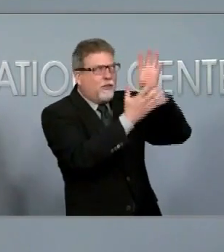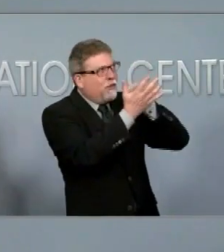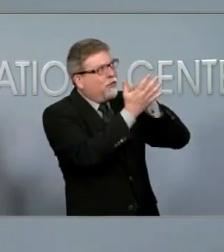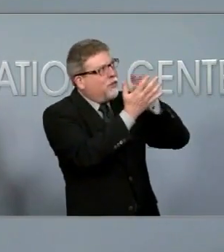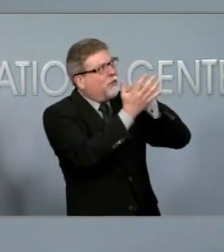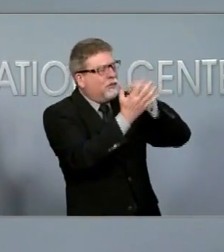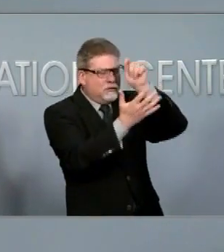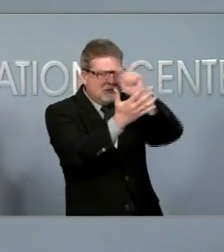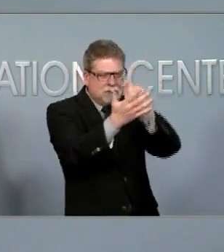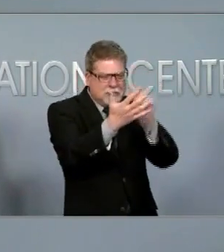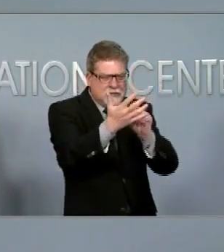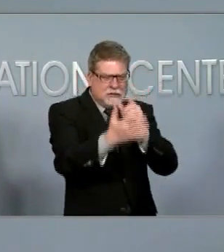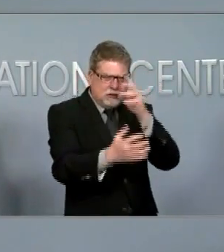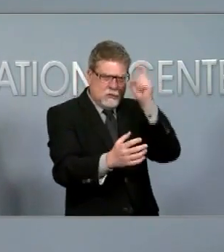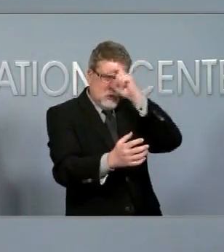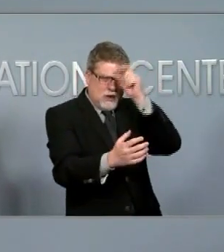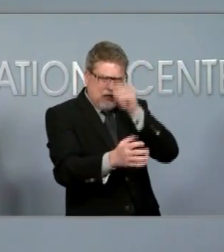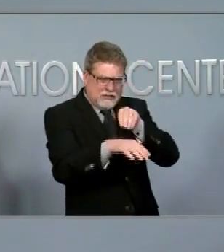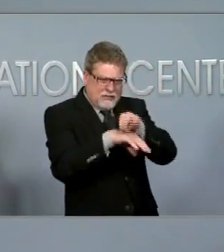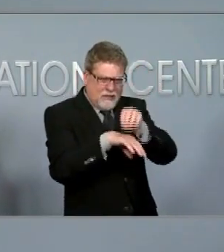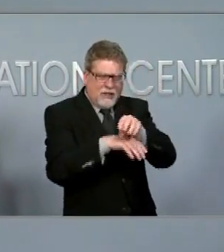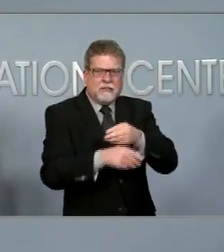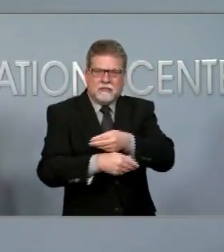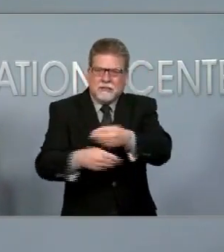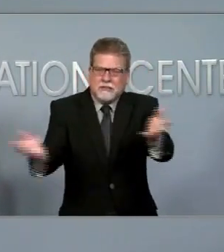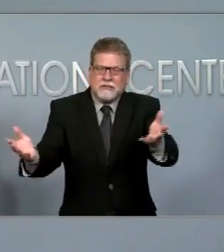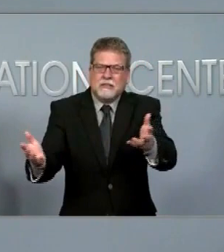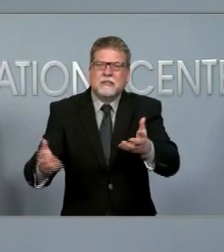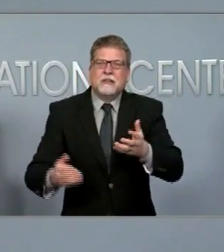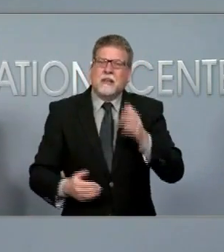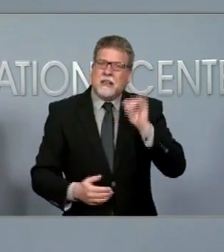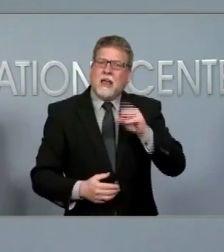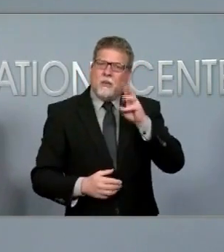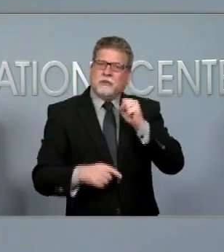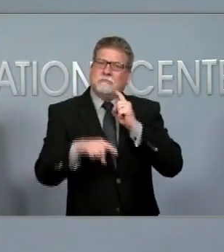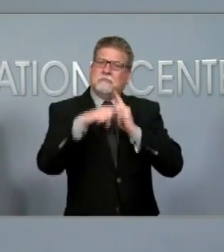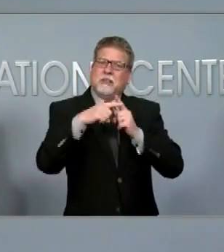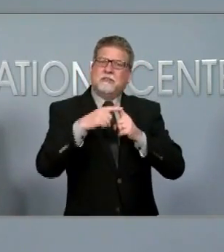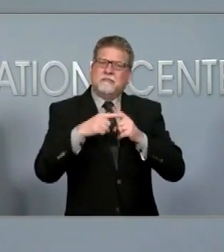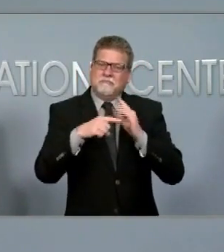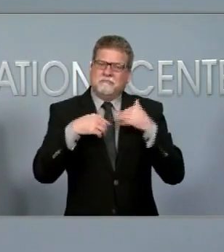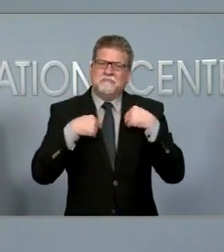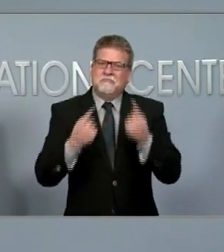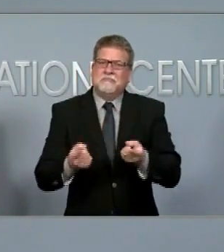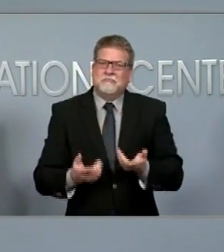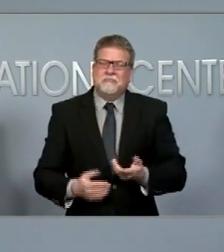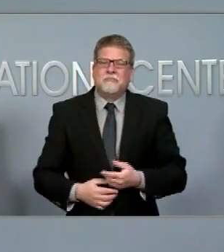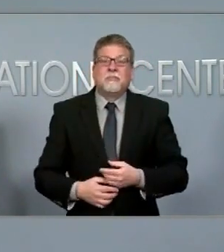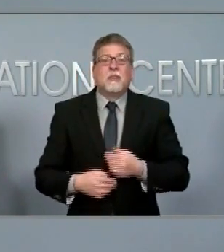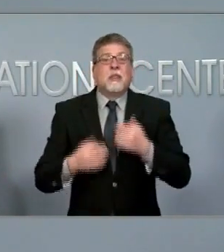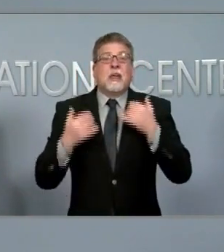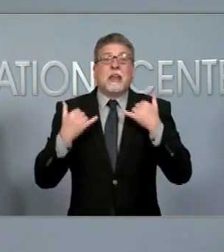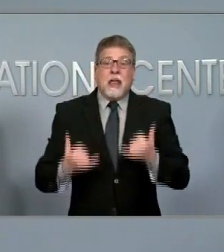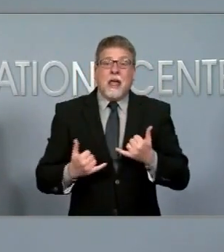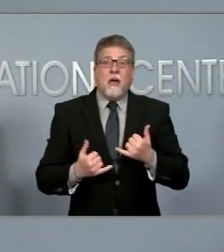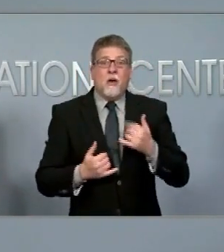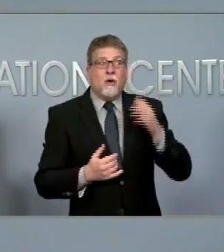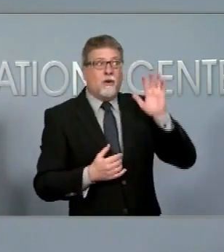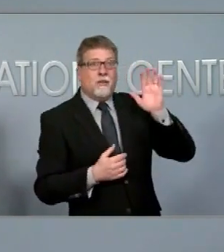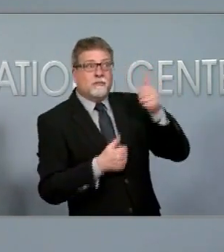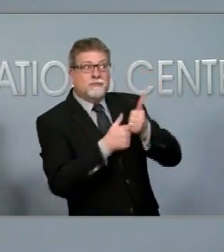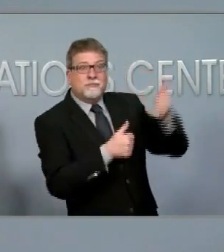the right thing. That's been a positive thing. But we're at the point in the pandemic where the health officials say